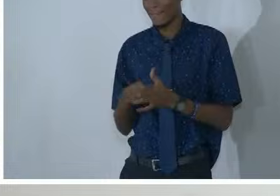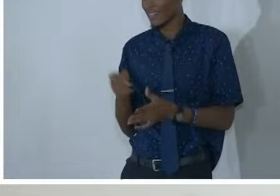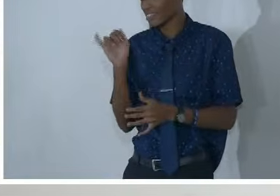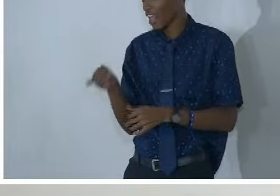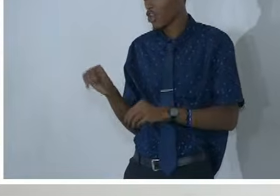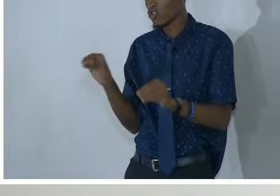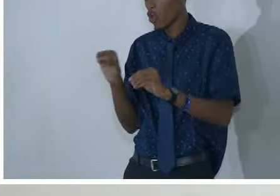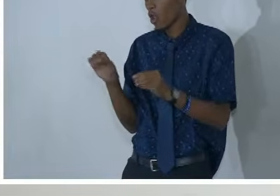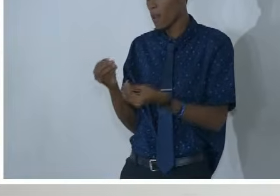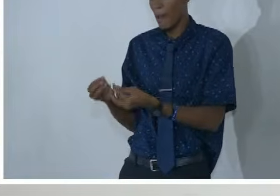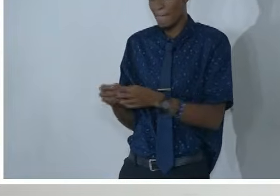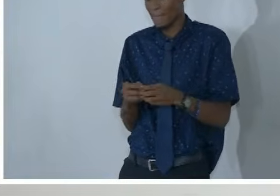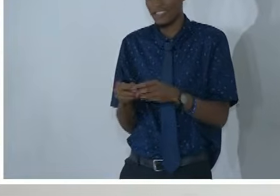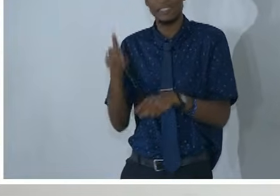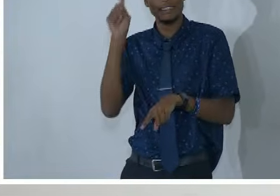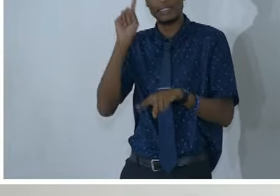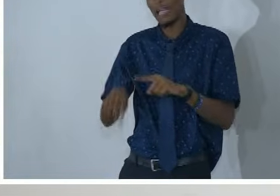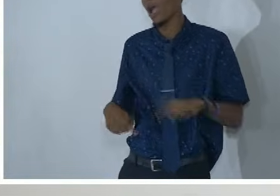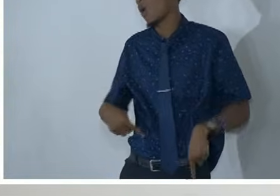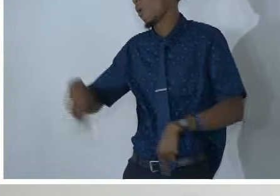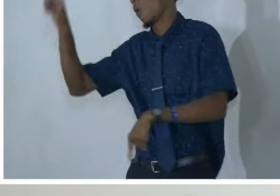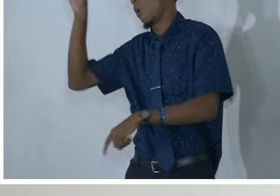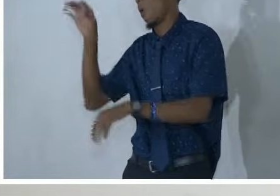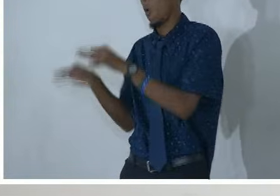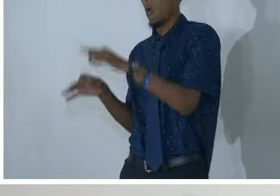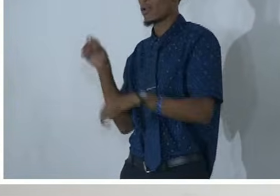can be brought up in court.